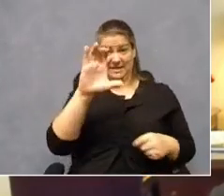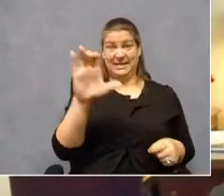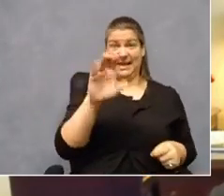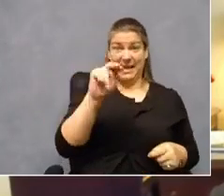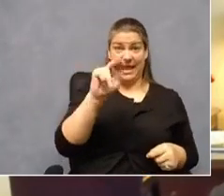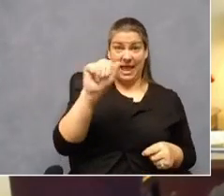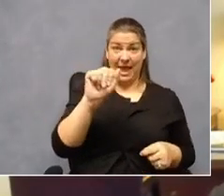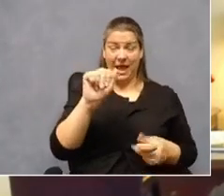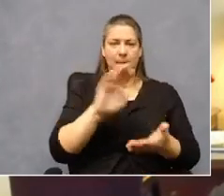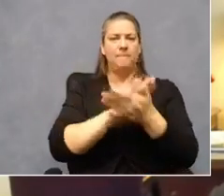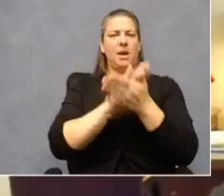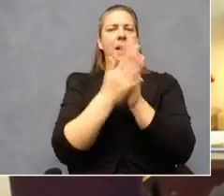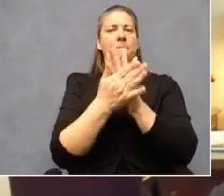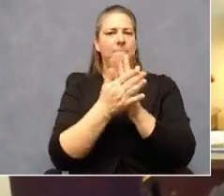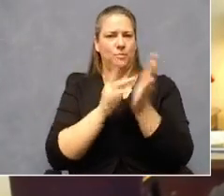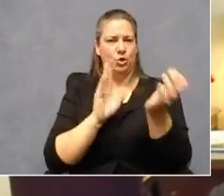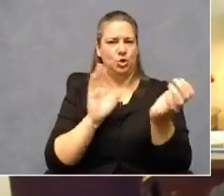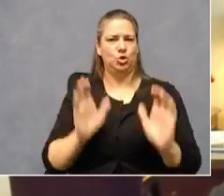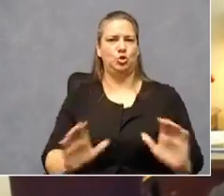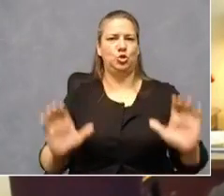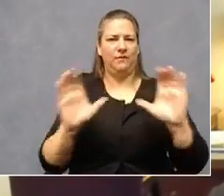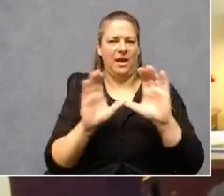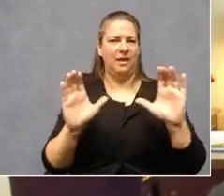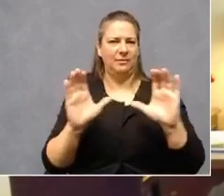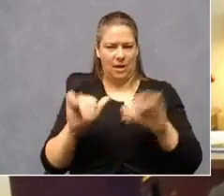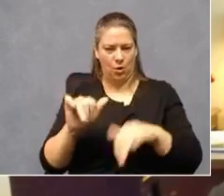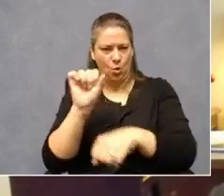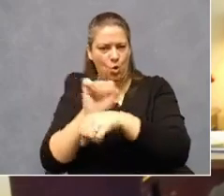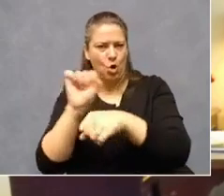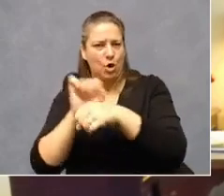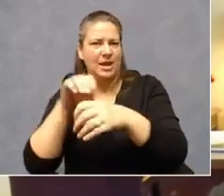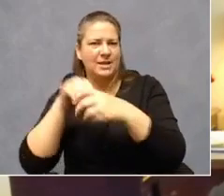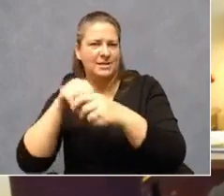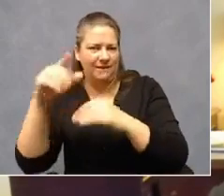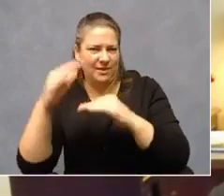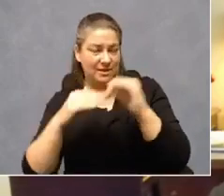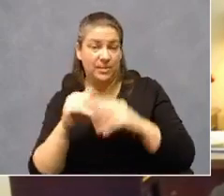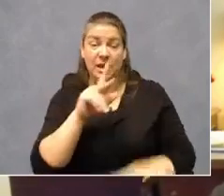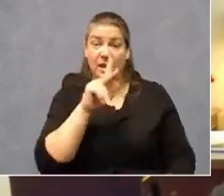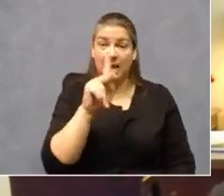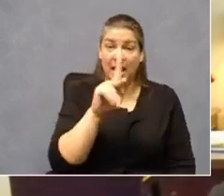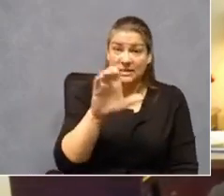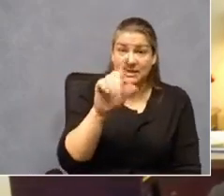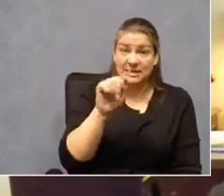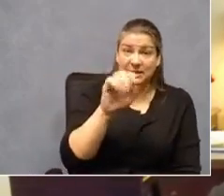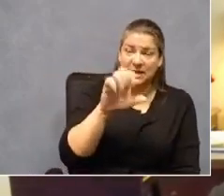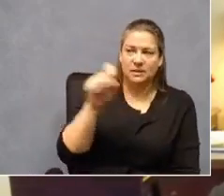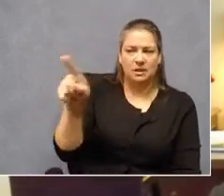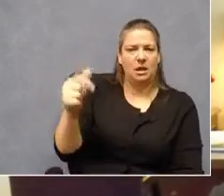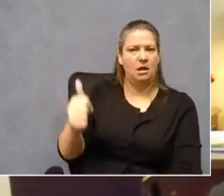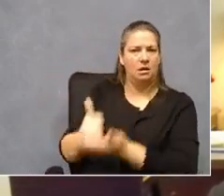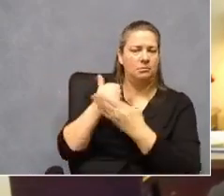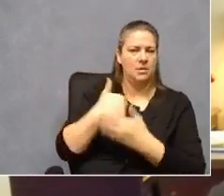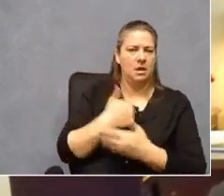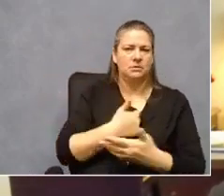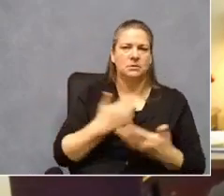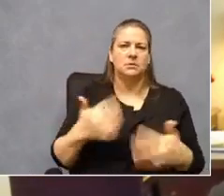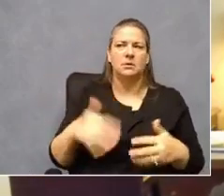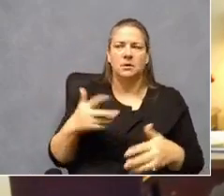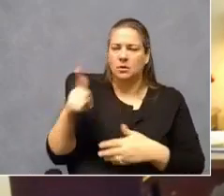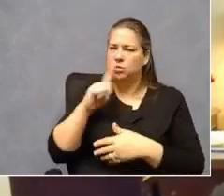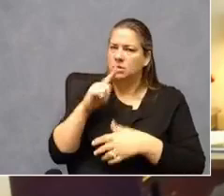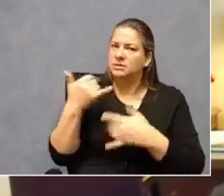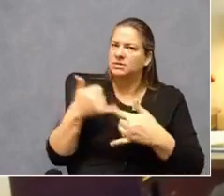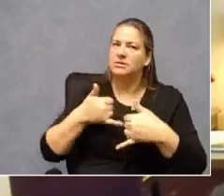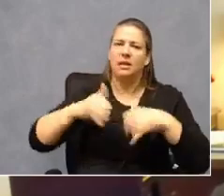certified to begin to go in facilities. And KCTCS helped us with that. And they're continuing to work with us